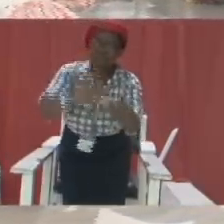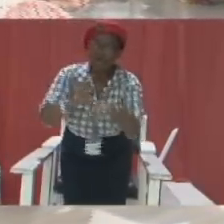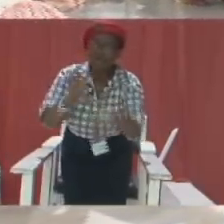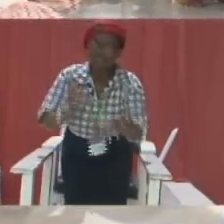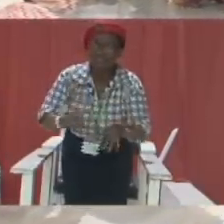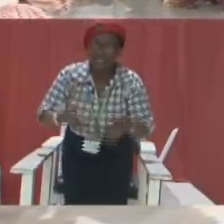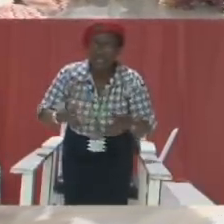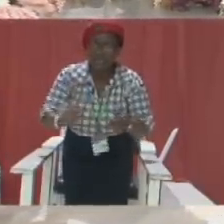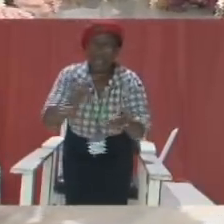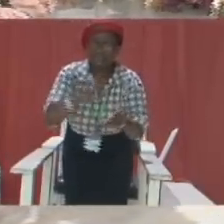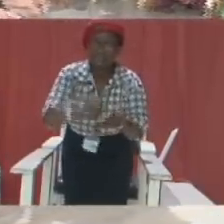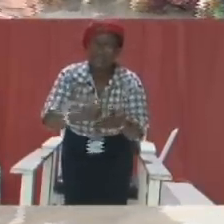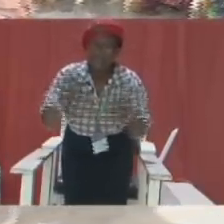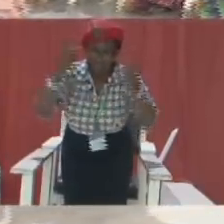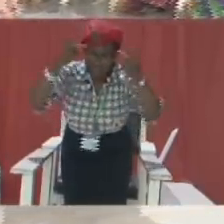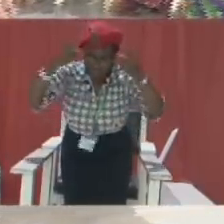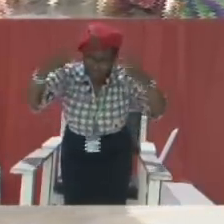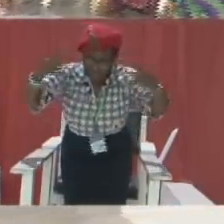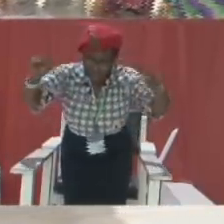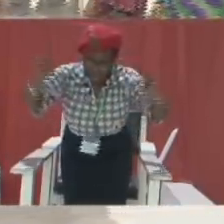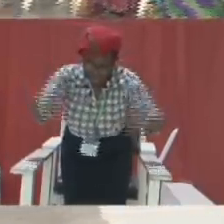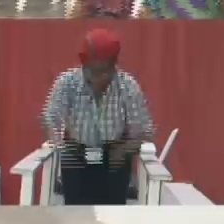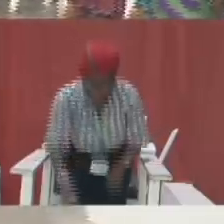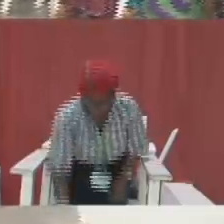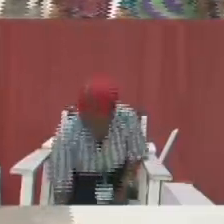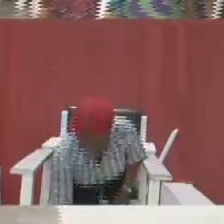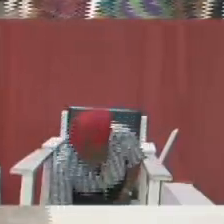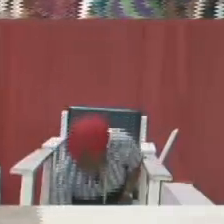let it prosper.